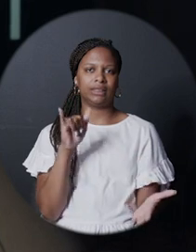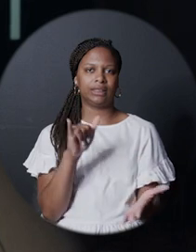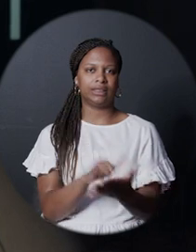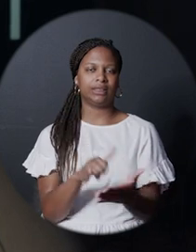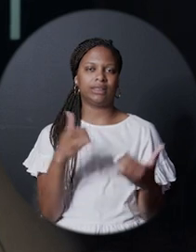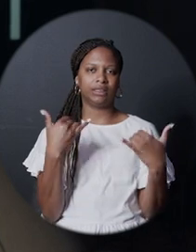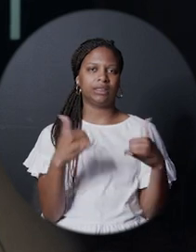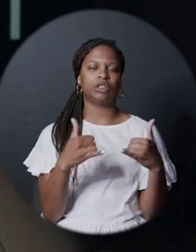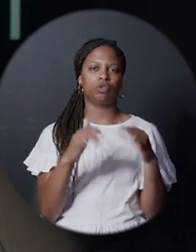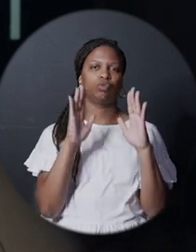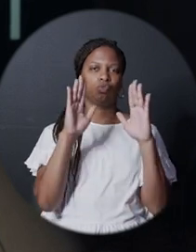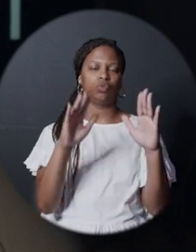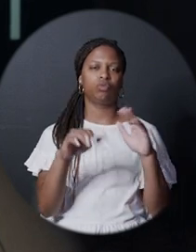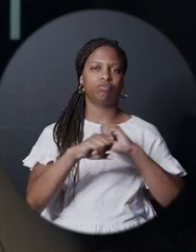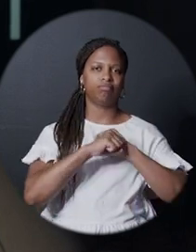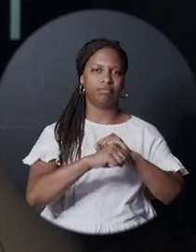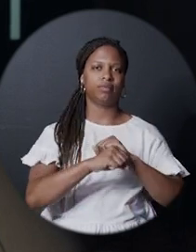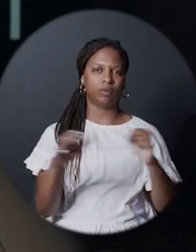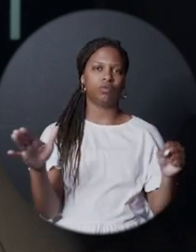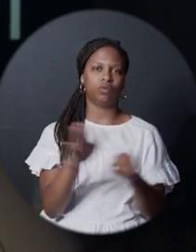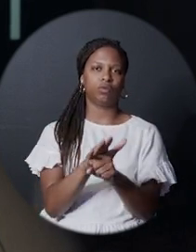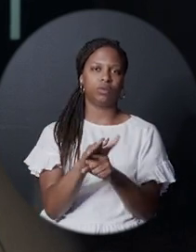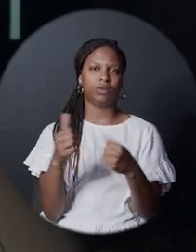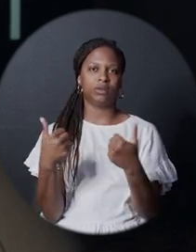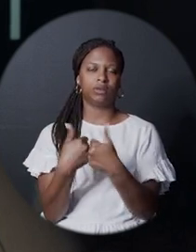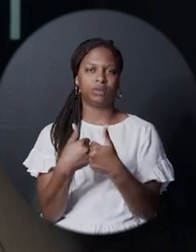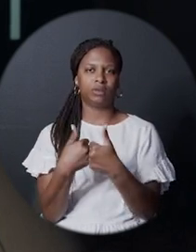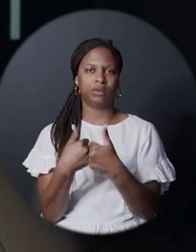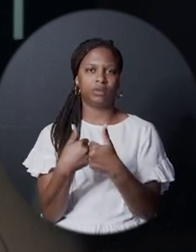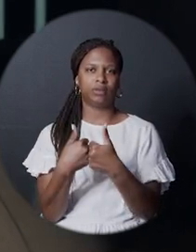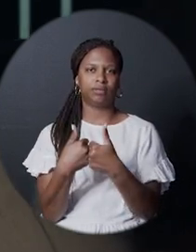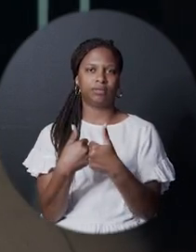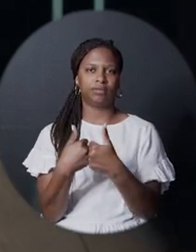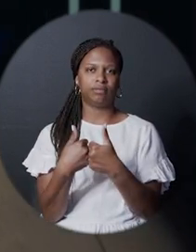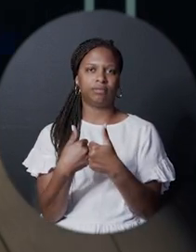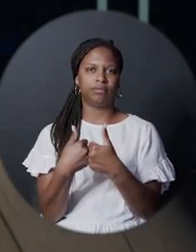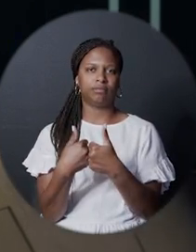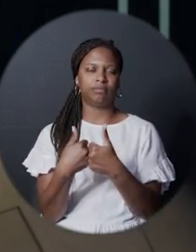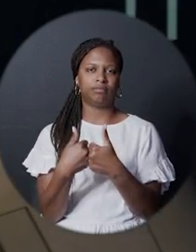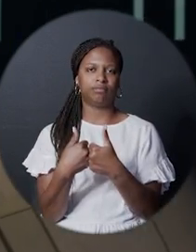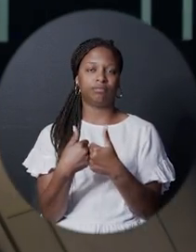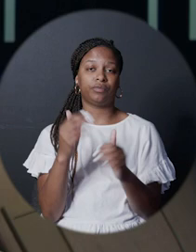It is impossible to play great defense the entire game.